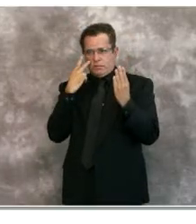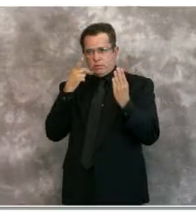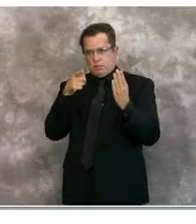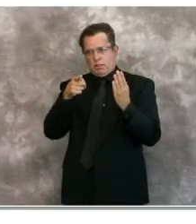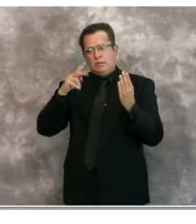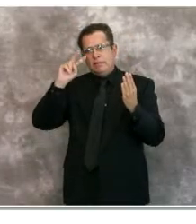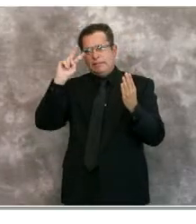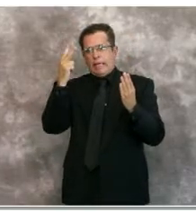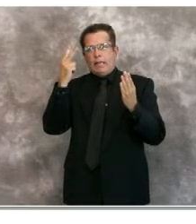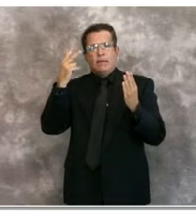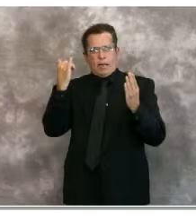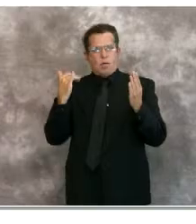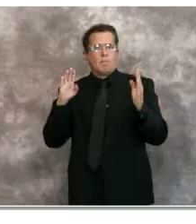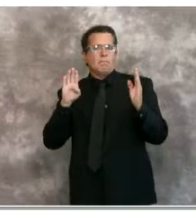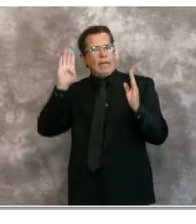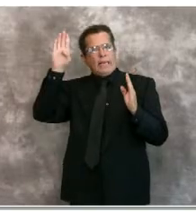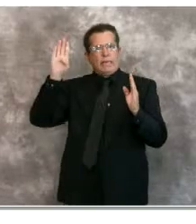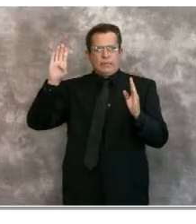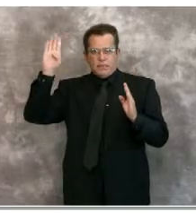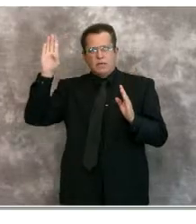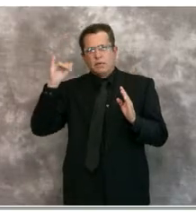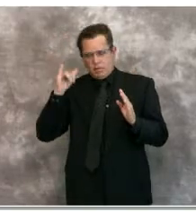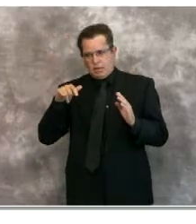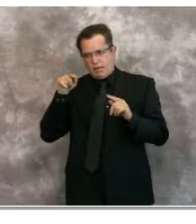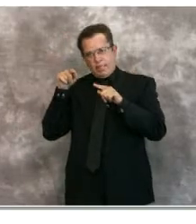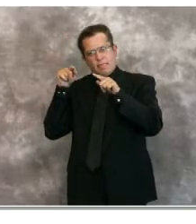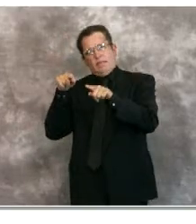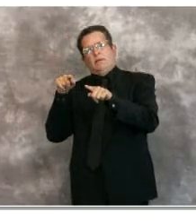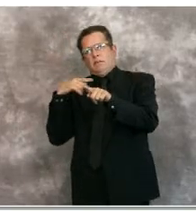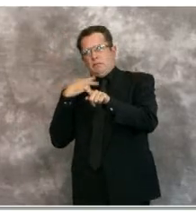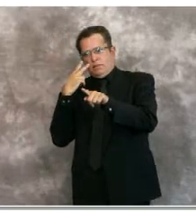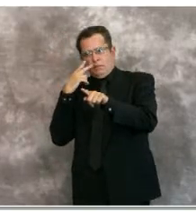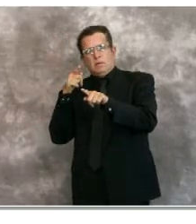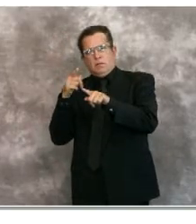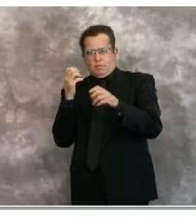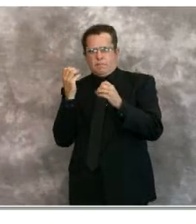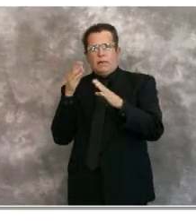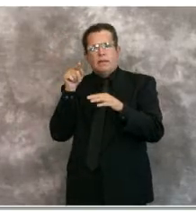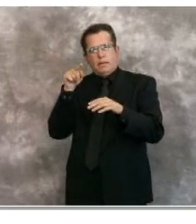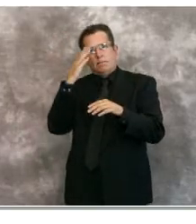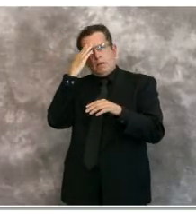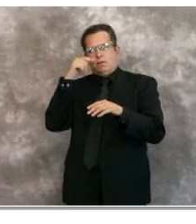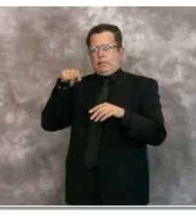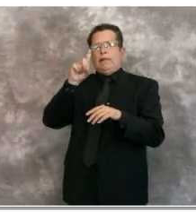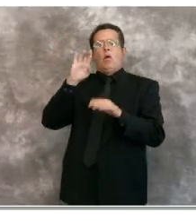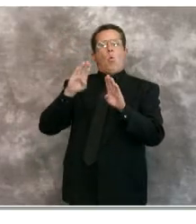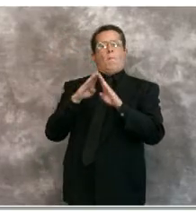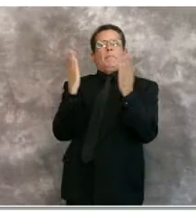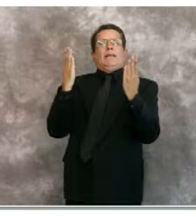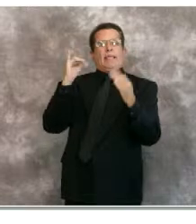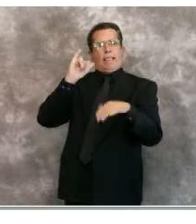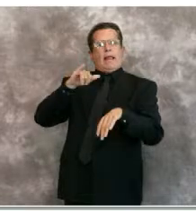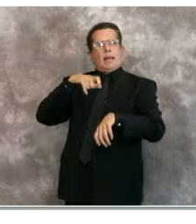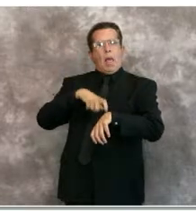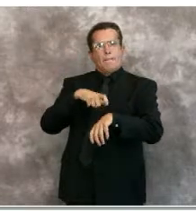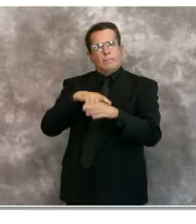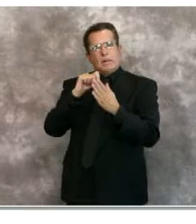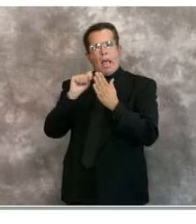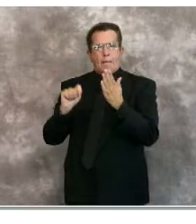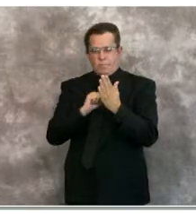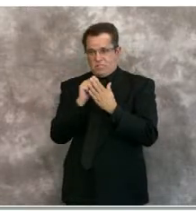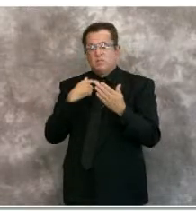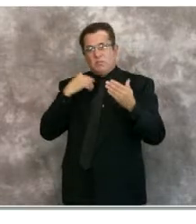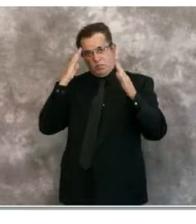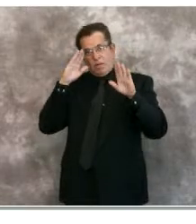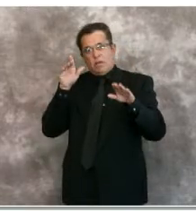second highest peak after that point is where a lot of reopening occurred, and we expect that we will have